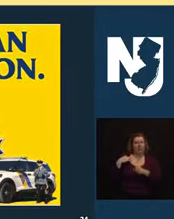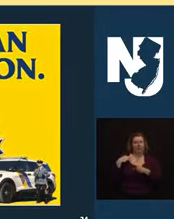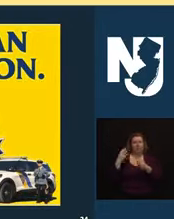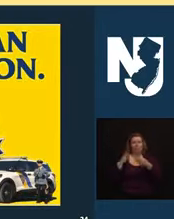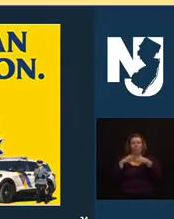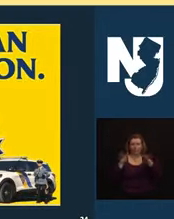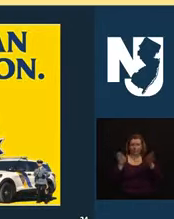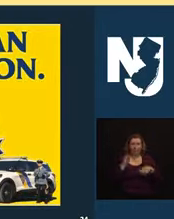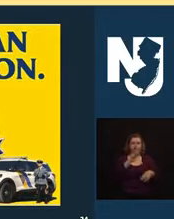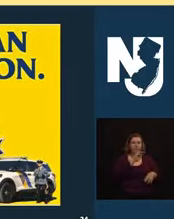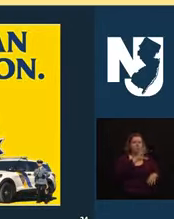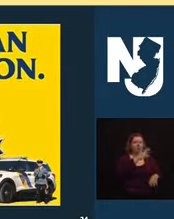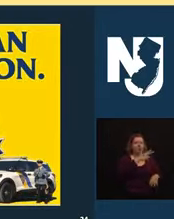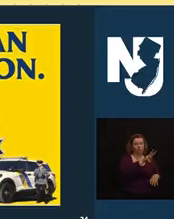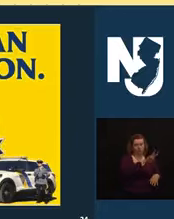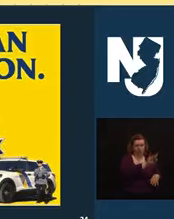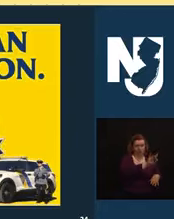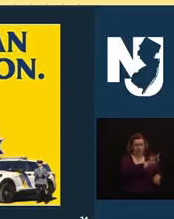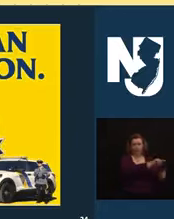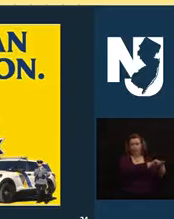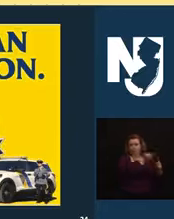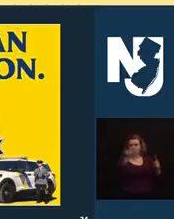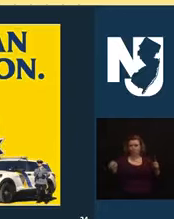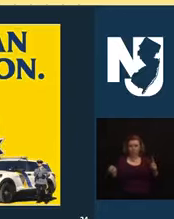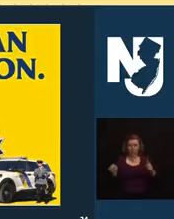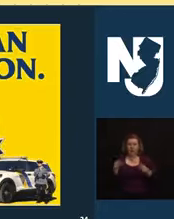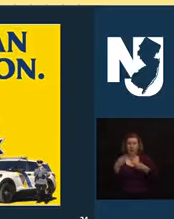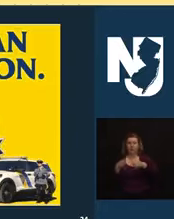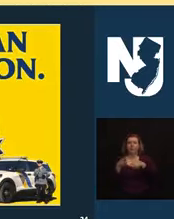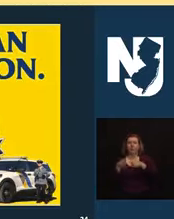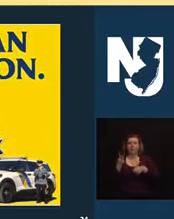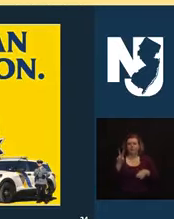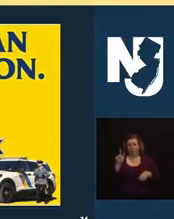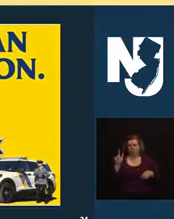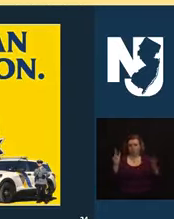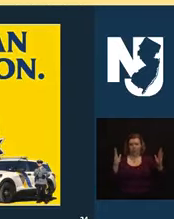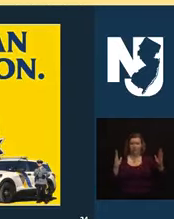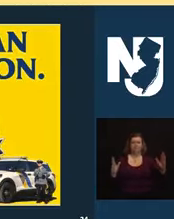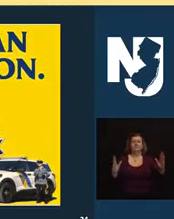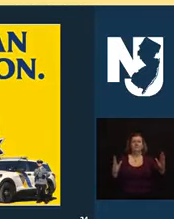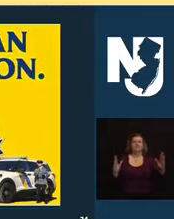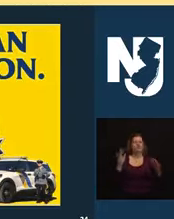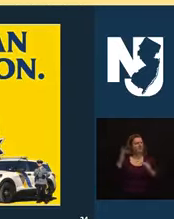I think was Sunday, all the way to April 23rd. You could see the website right there,